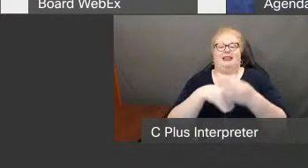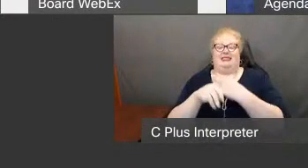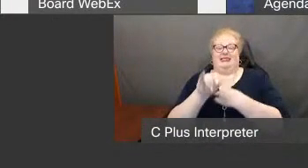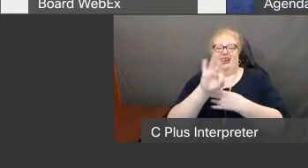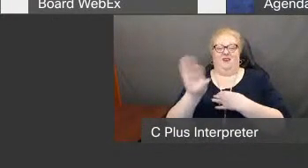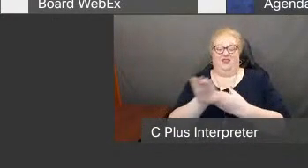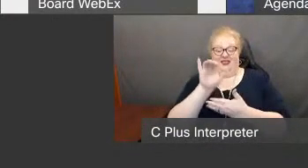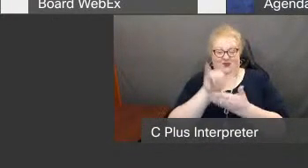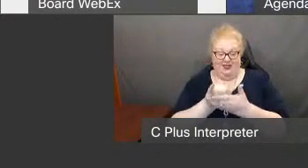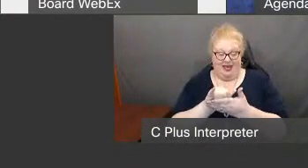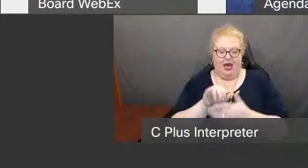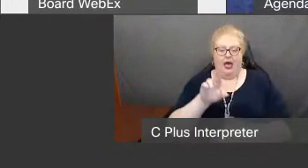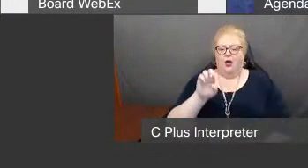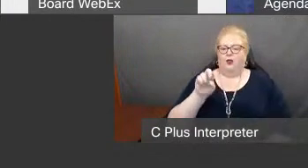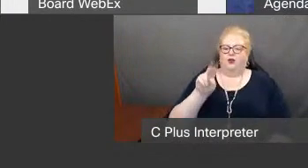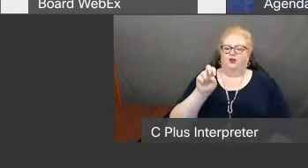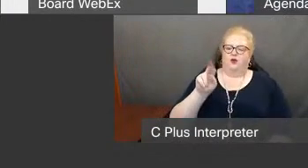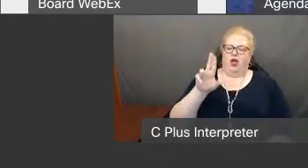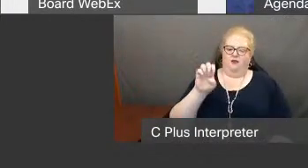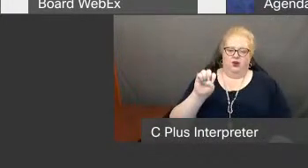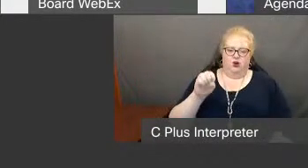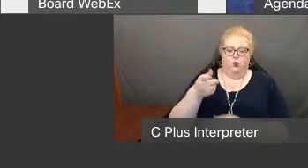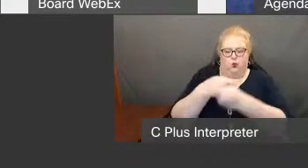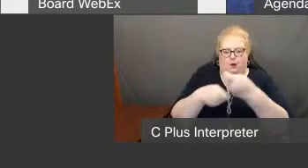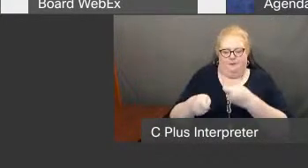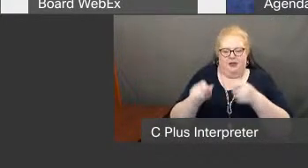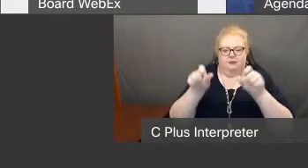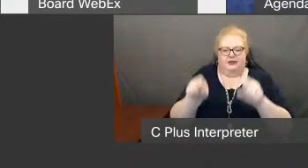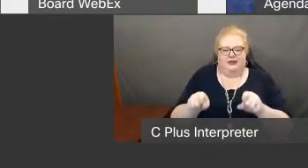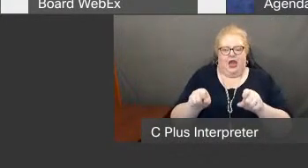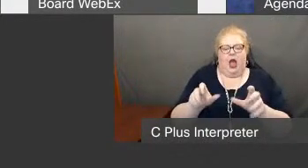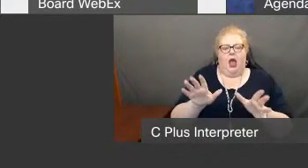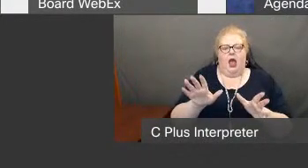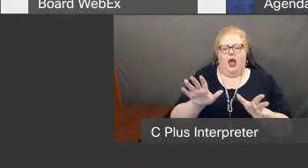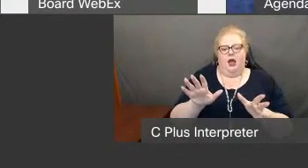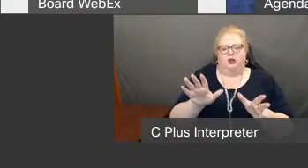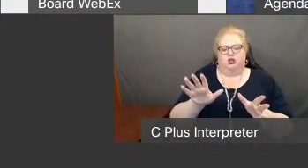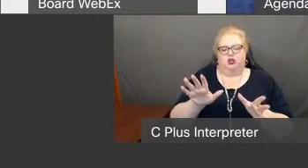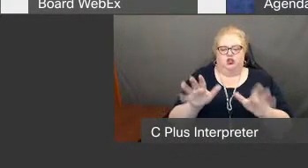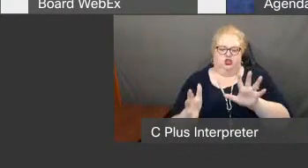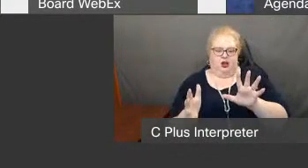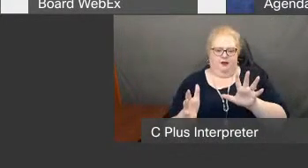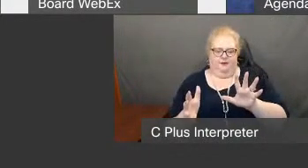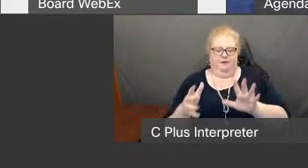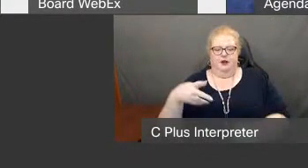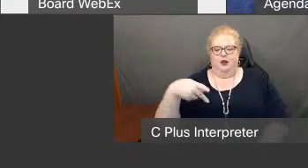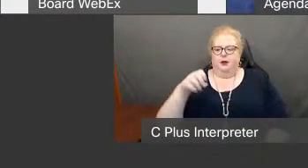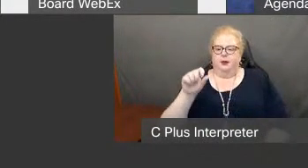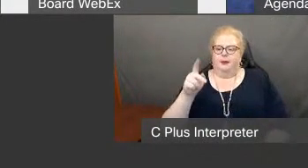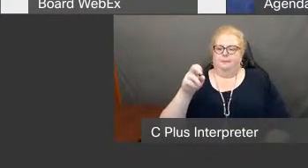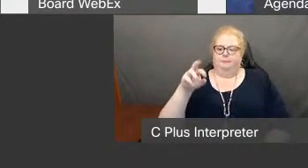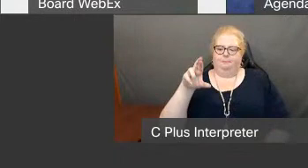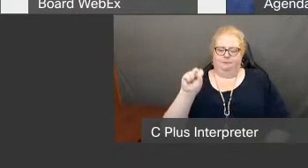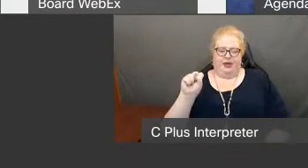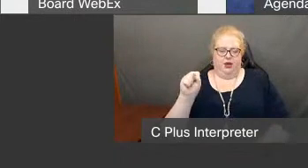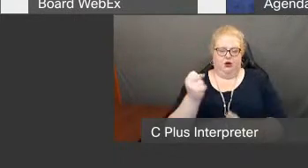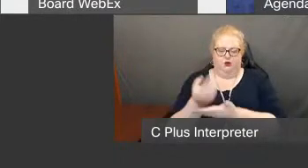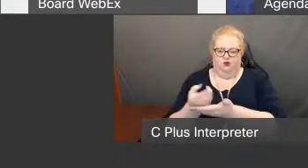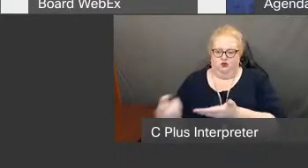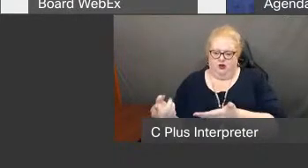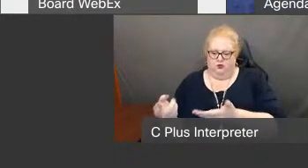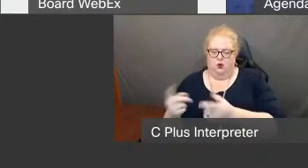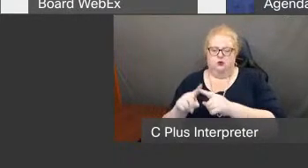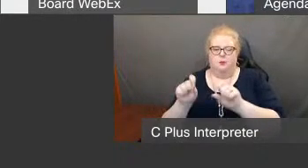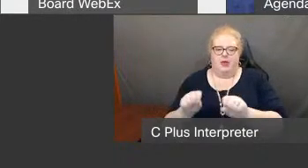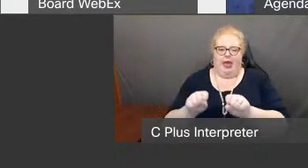the revenue replacement has the opportunity to shift Peter's resources to contribute to Paul's